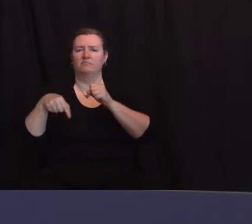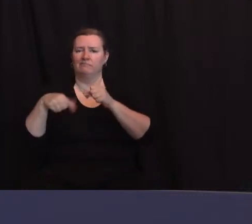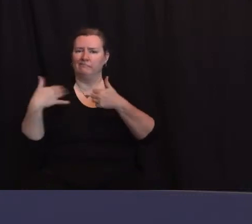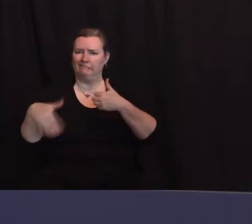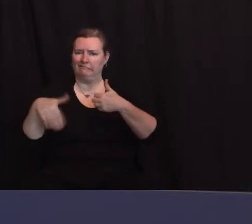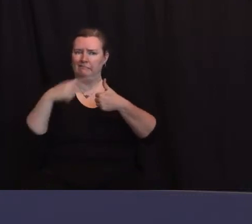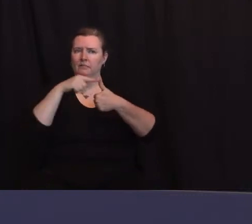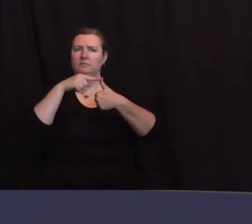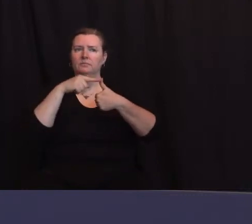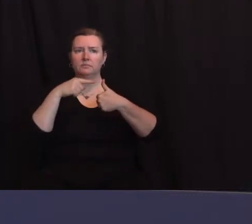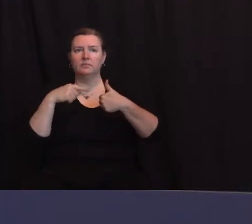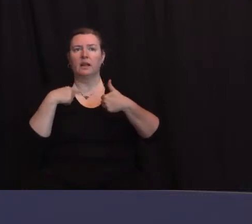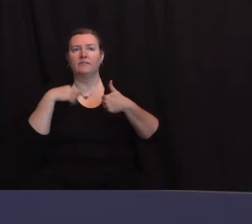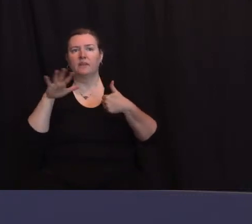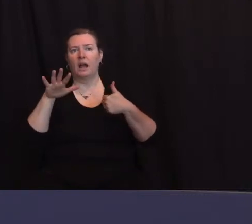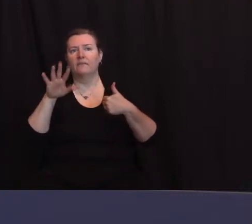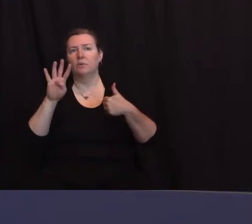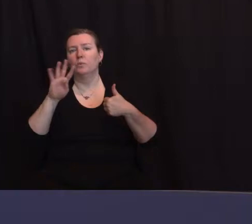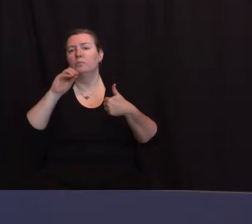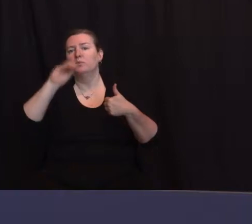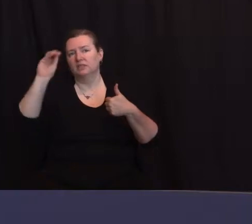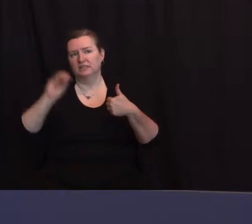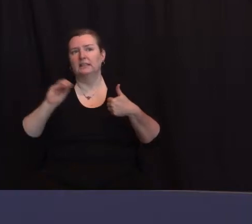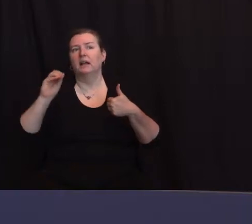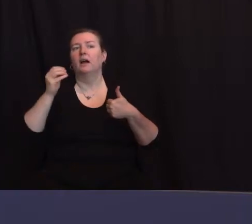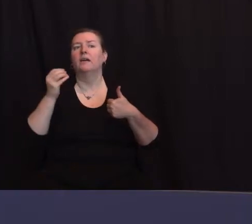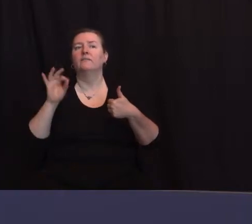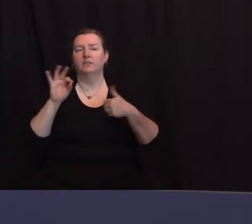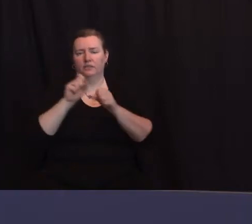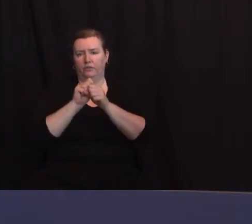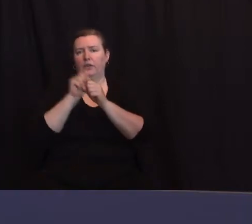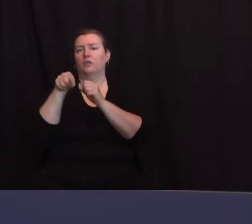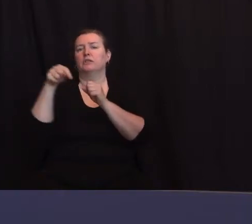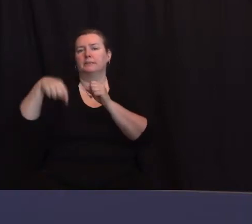than 54% of the variants identified last month.